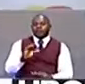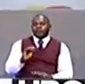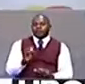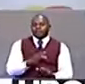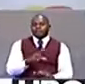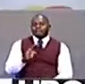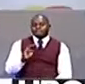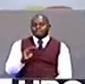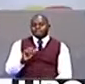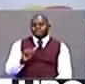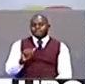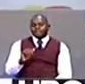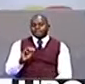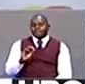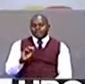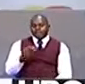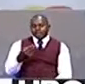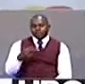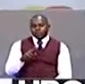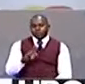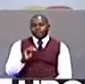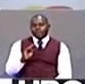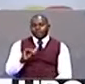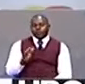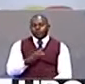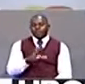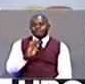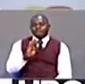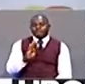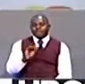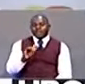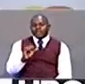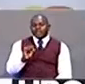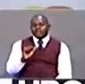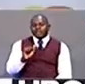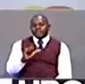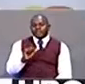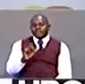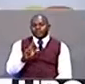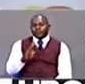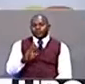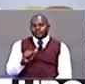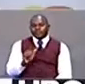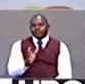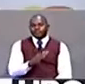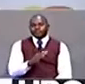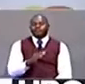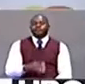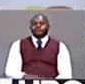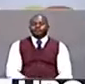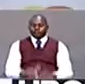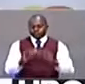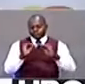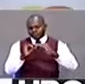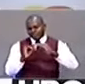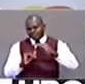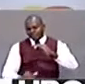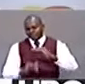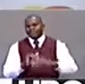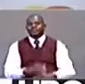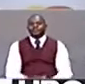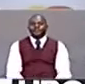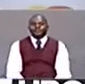Makmot, Basalirwa, Aivu, and with the tat.